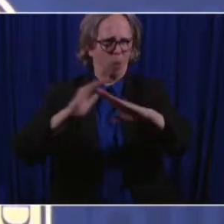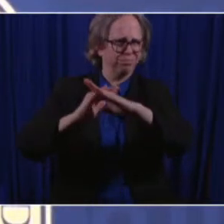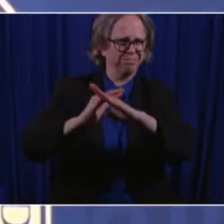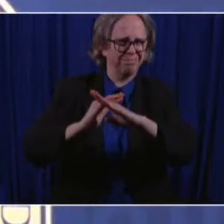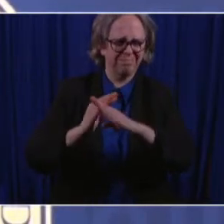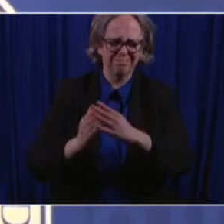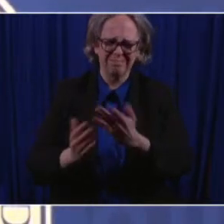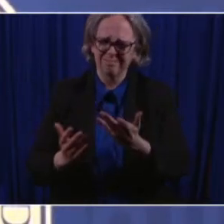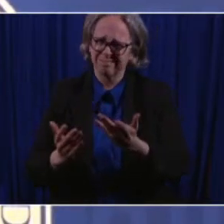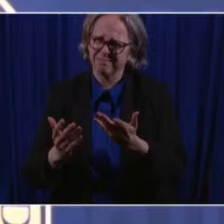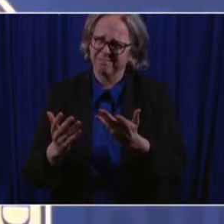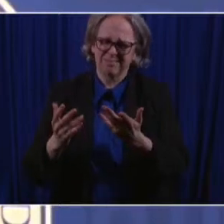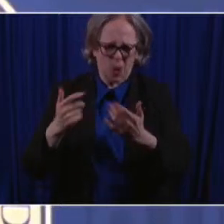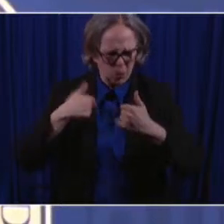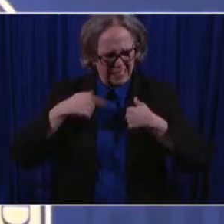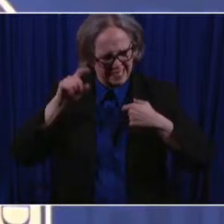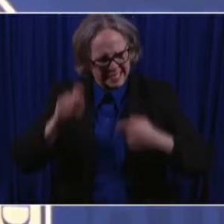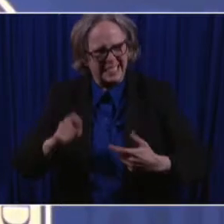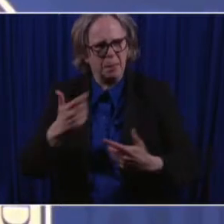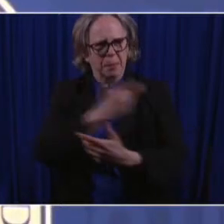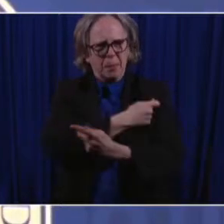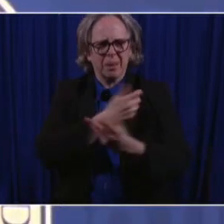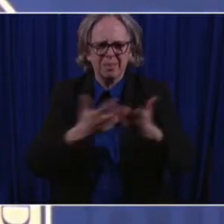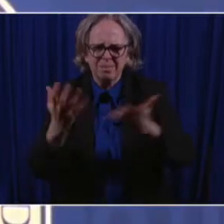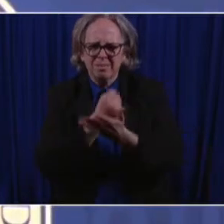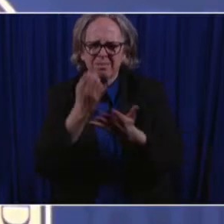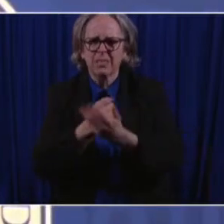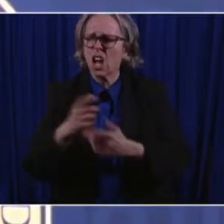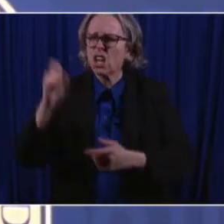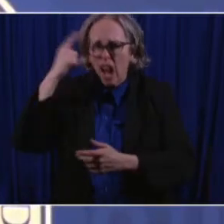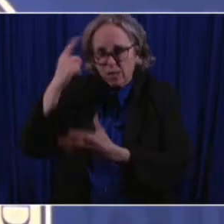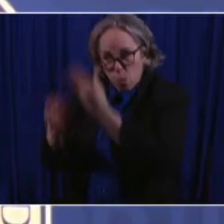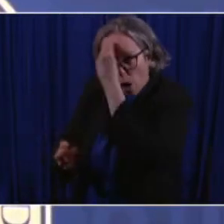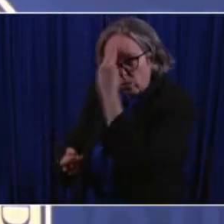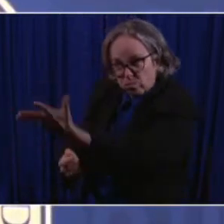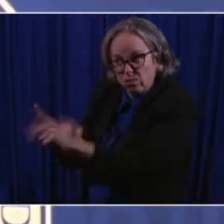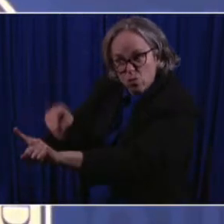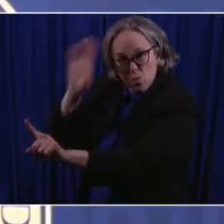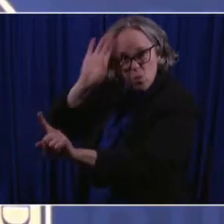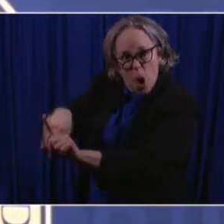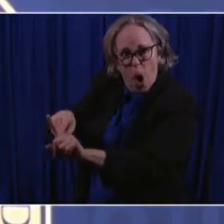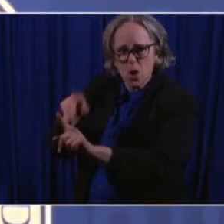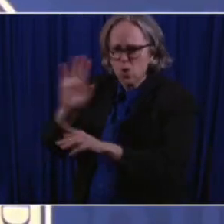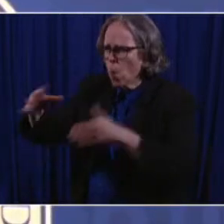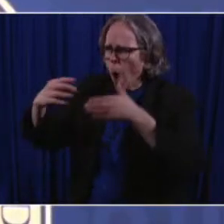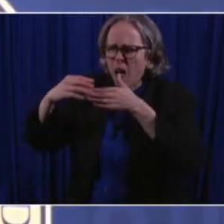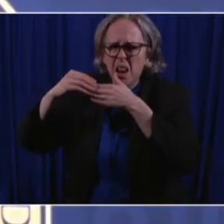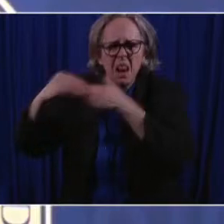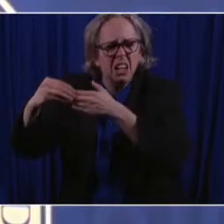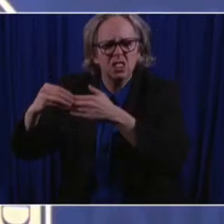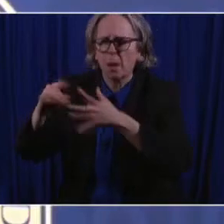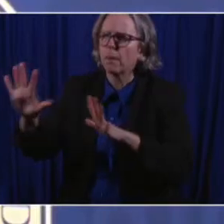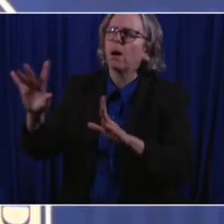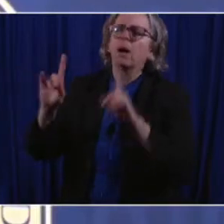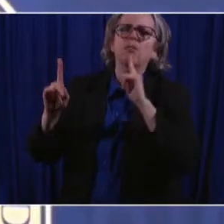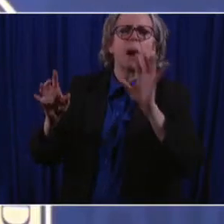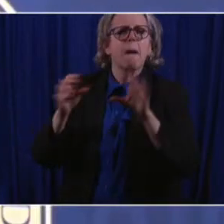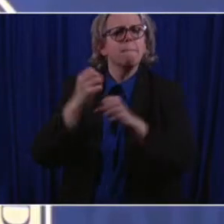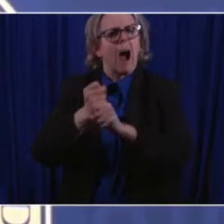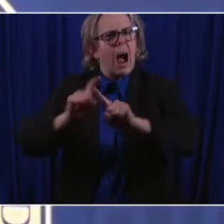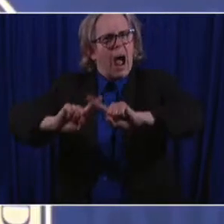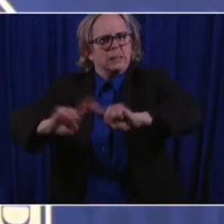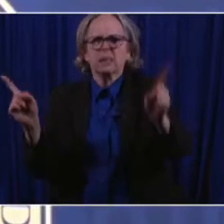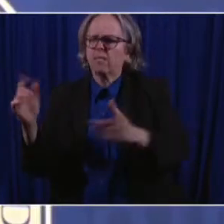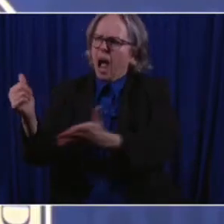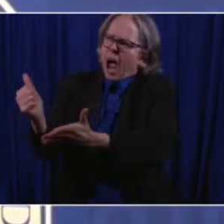you need to know that your leadership has really helped us in the endeavor here in Lucas County, but throughout the state. But it really does go back to the people of this community